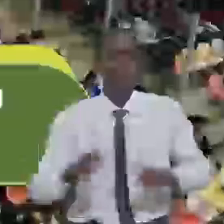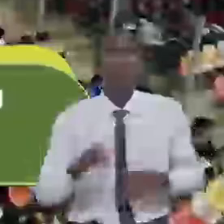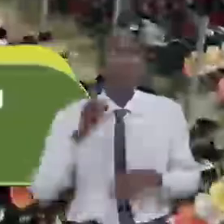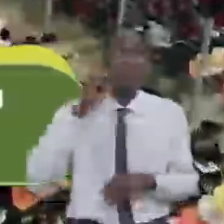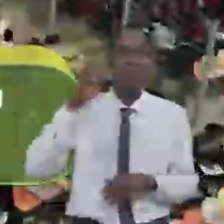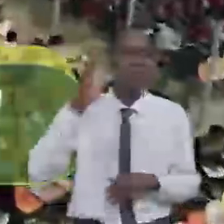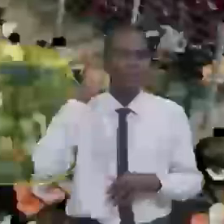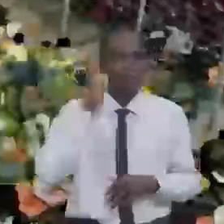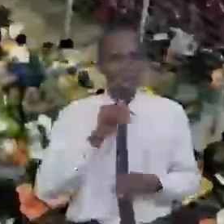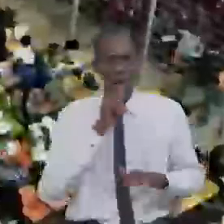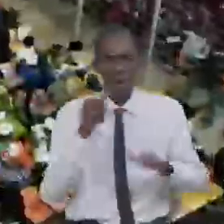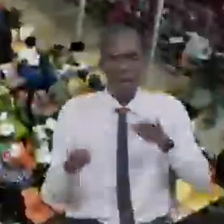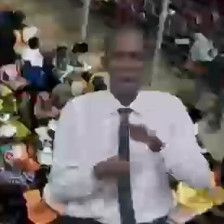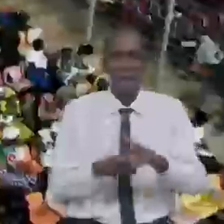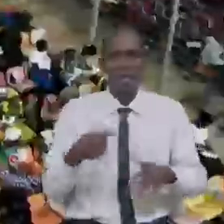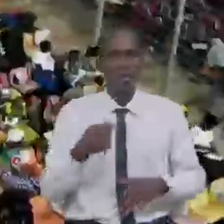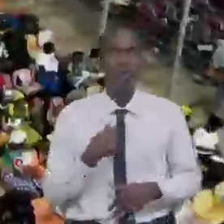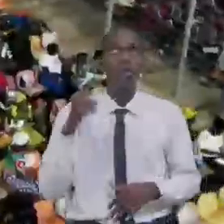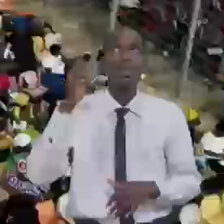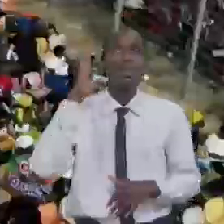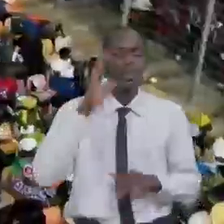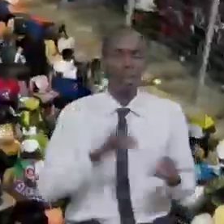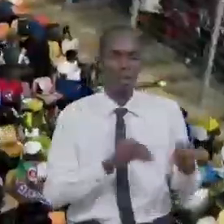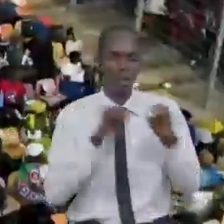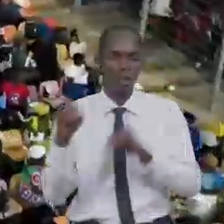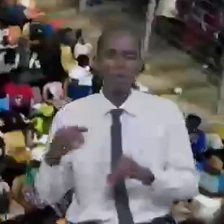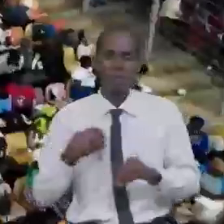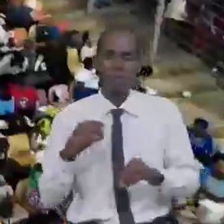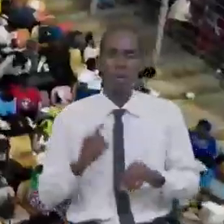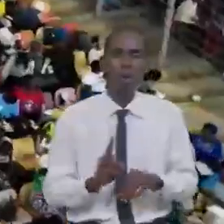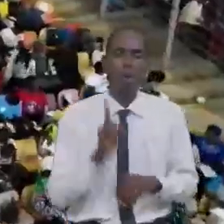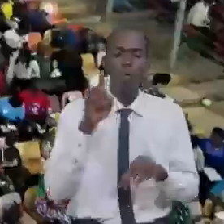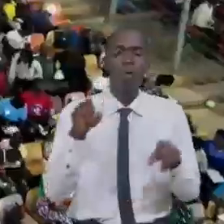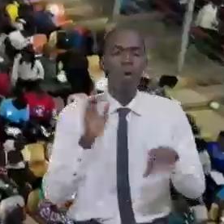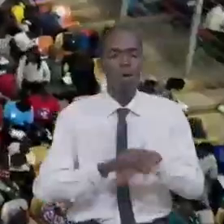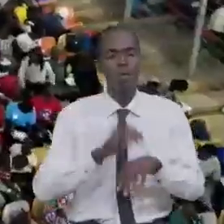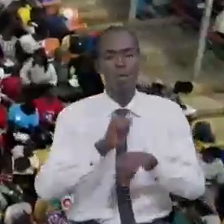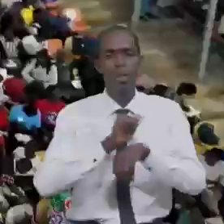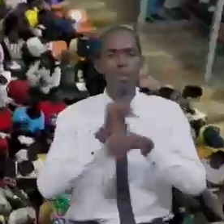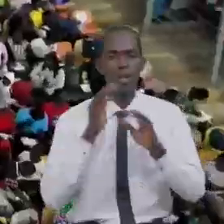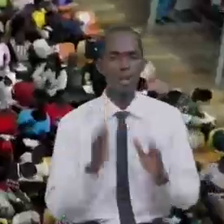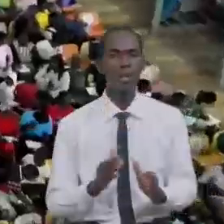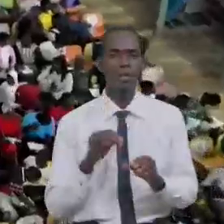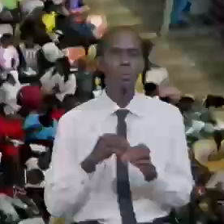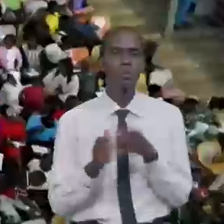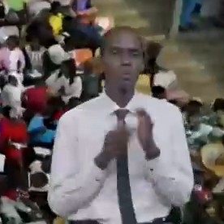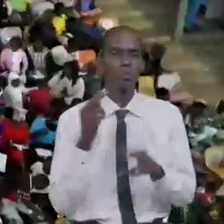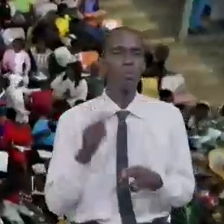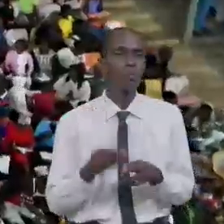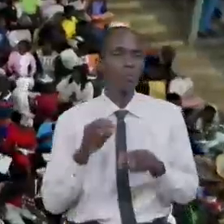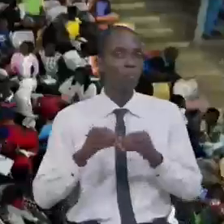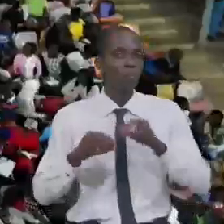me. He shall set me up upon a rock. Number six, it